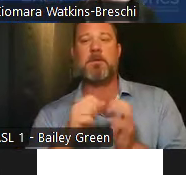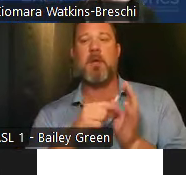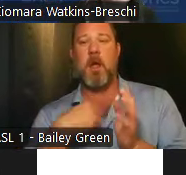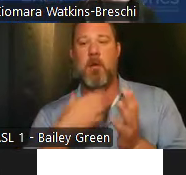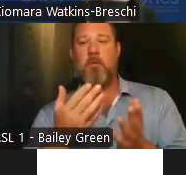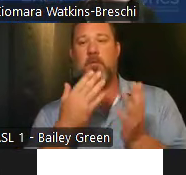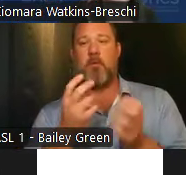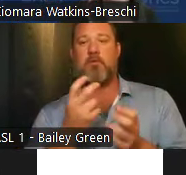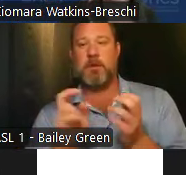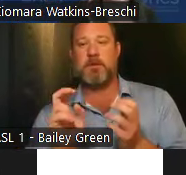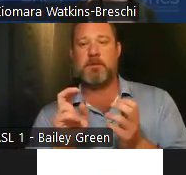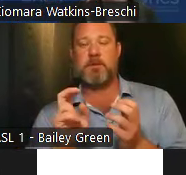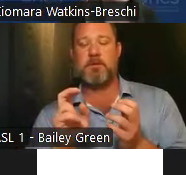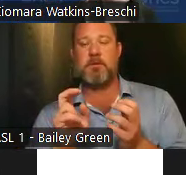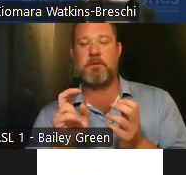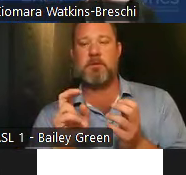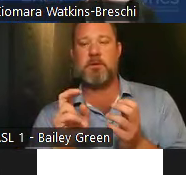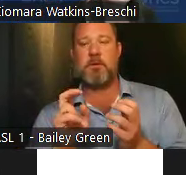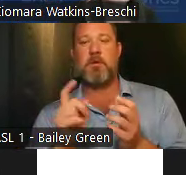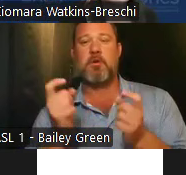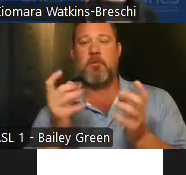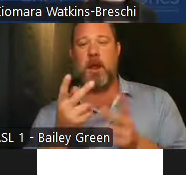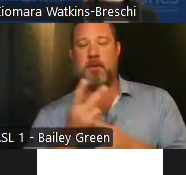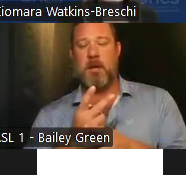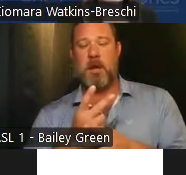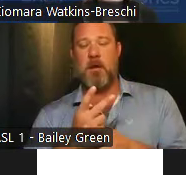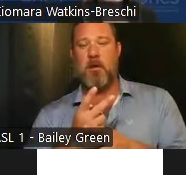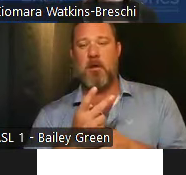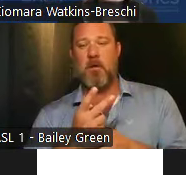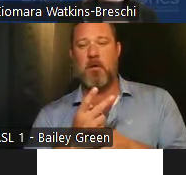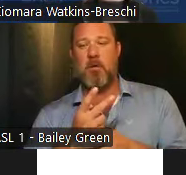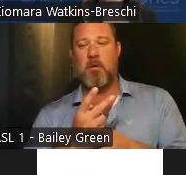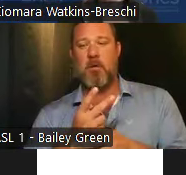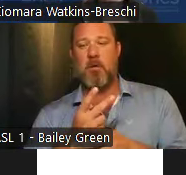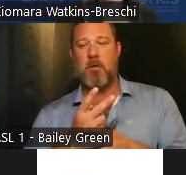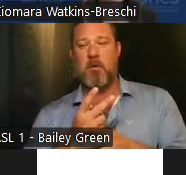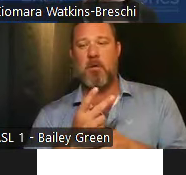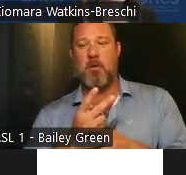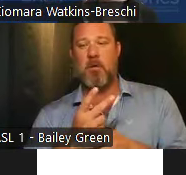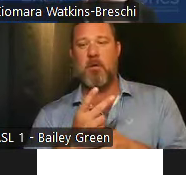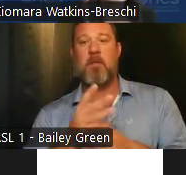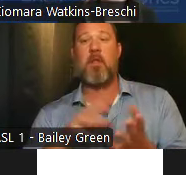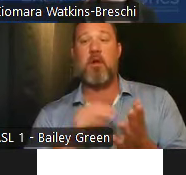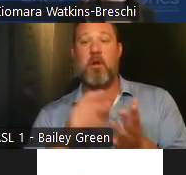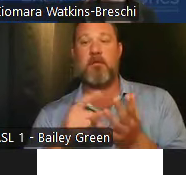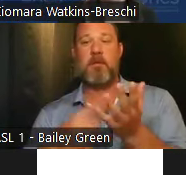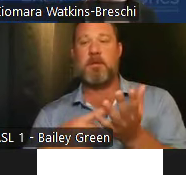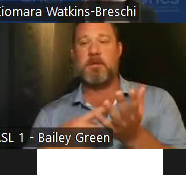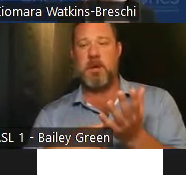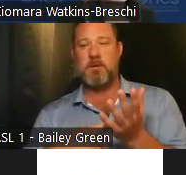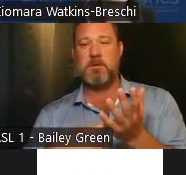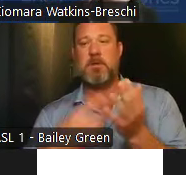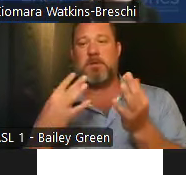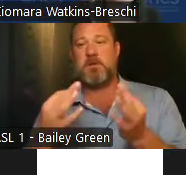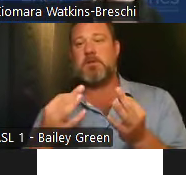proposed transition of these waivers into managed care. And we're incorporating the learnings from these discussions and